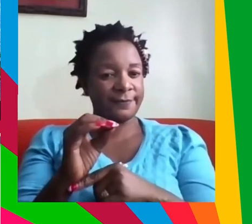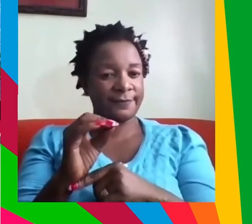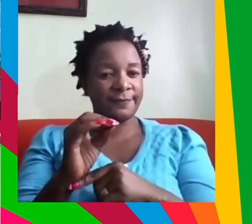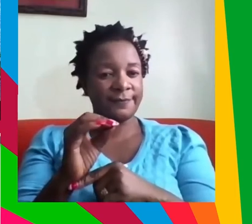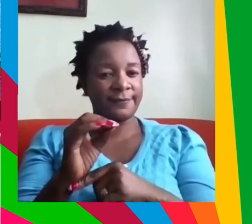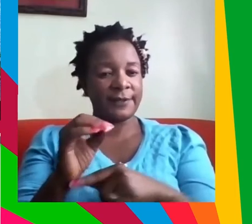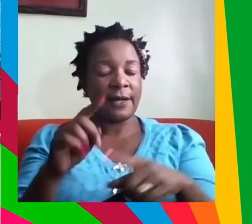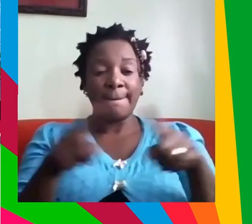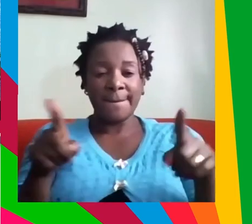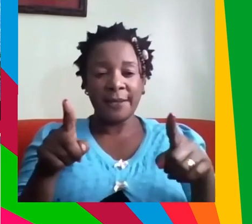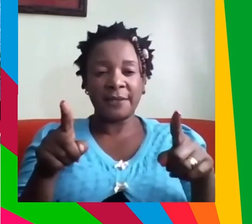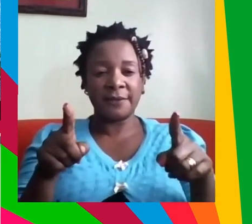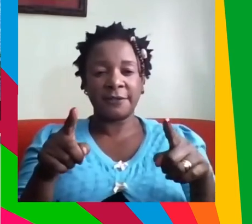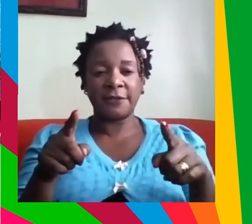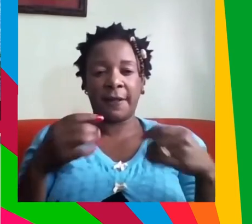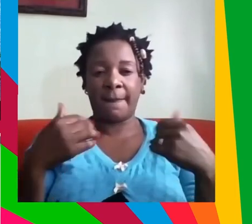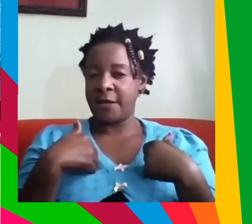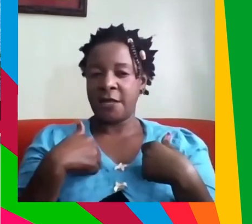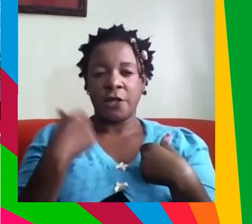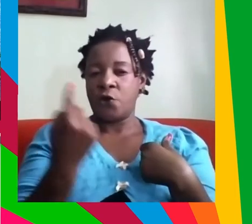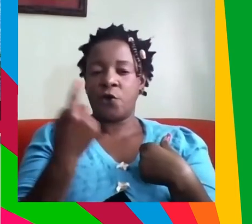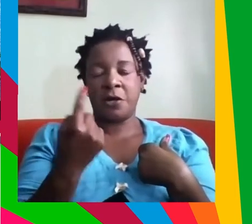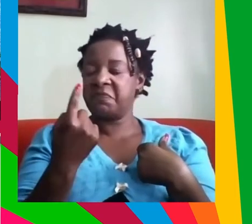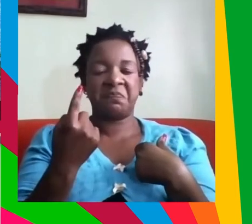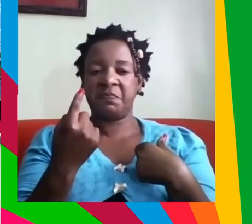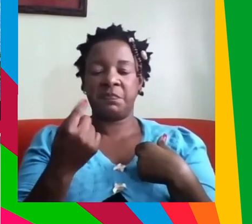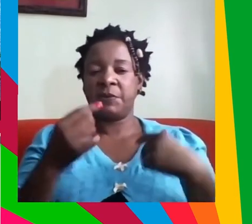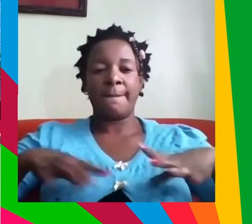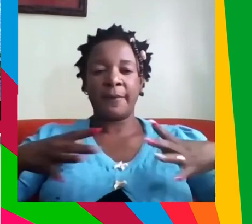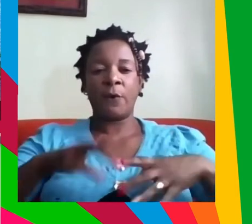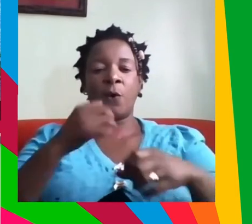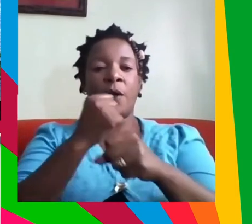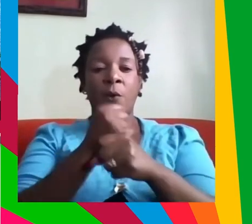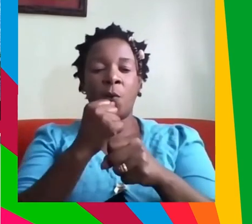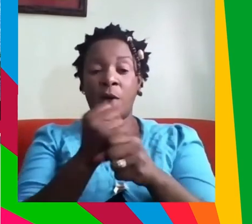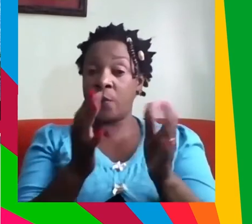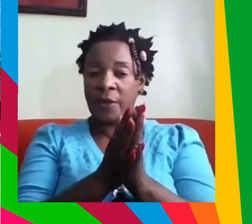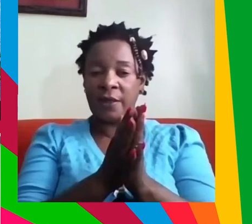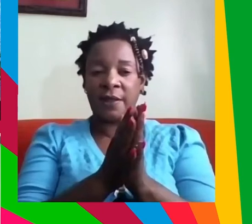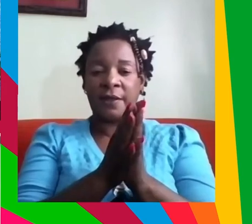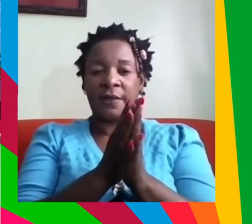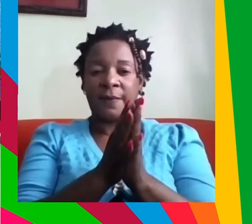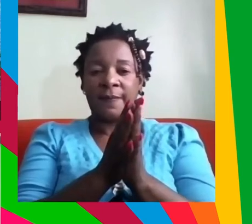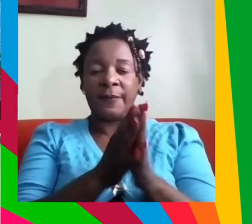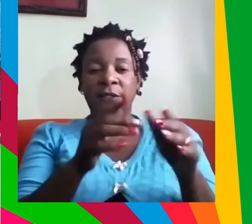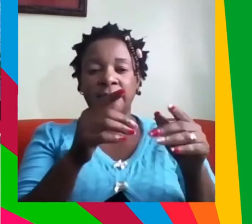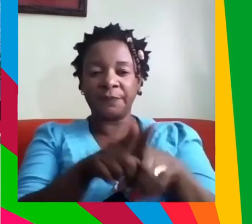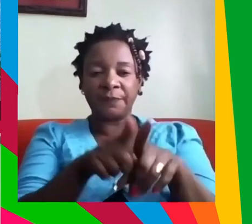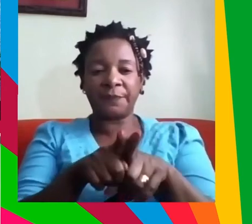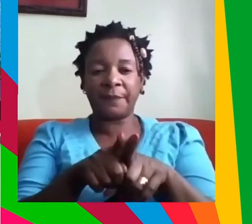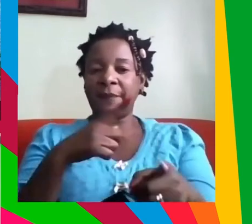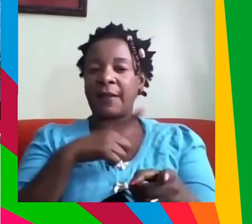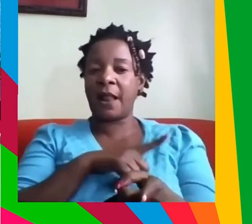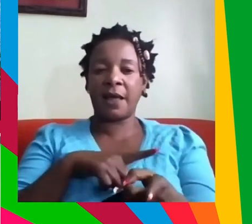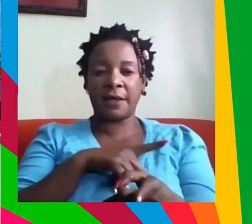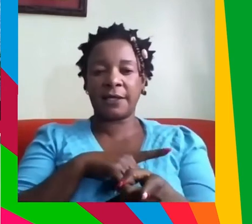But it isn't just me, it is all the people I work with. And as part of Canon and the Young People Program, I'm very lucky to be able to